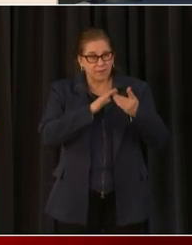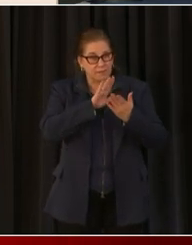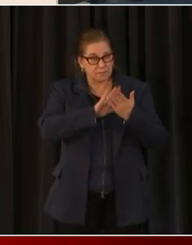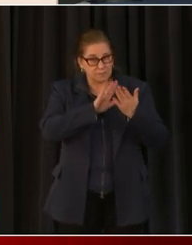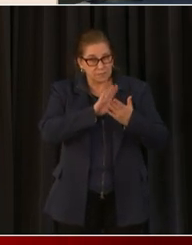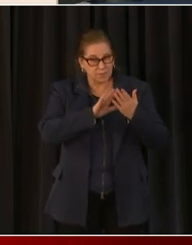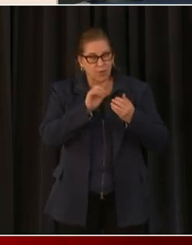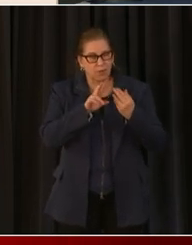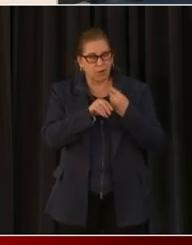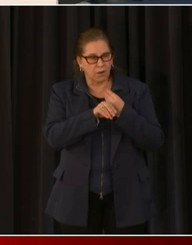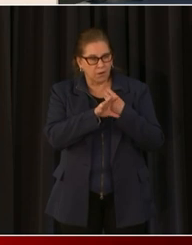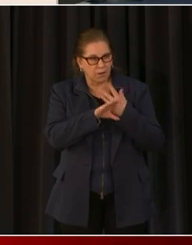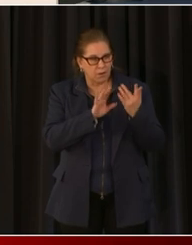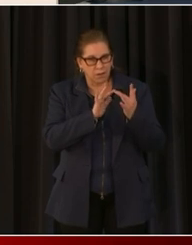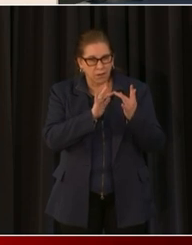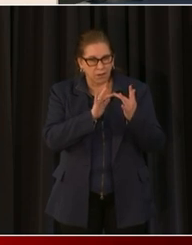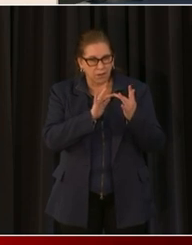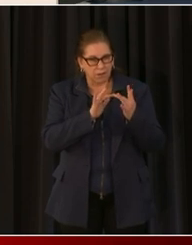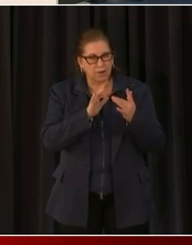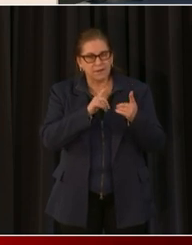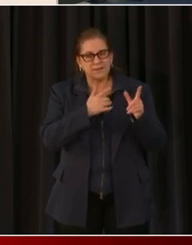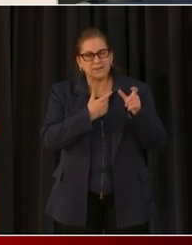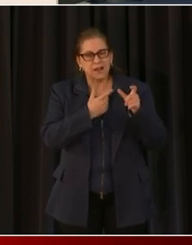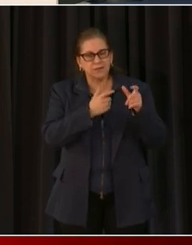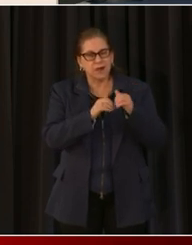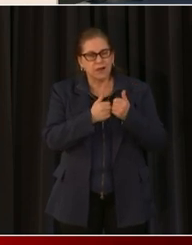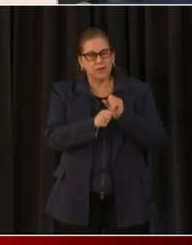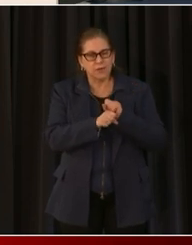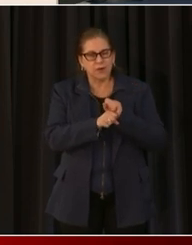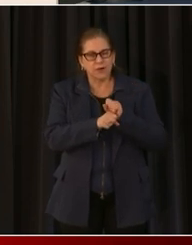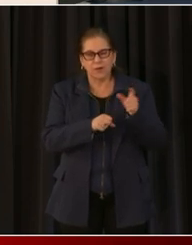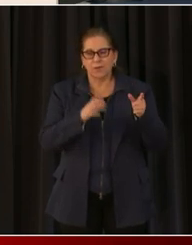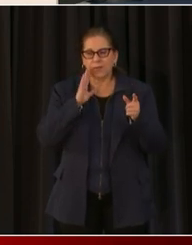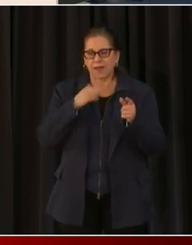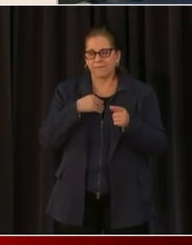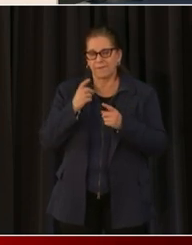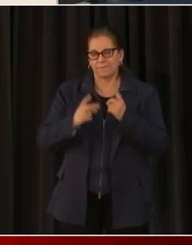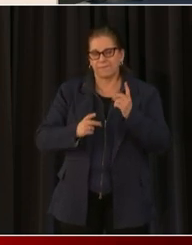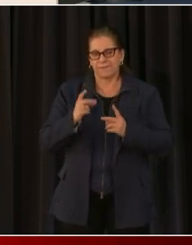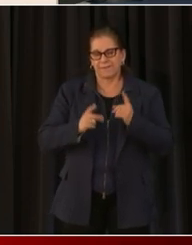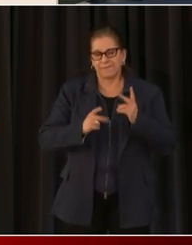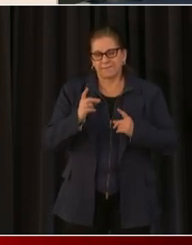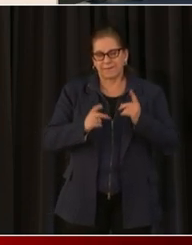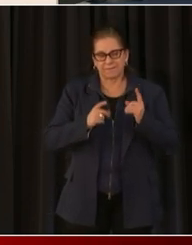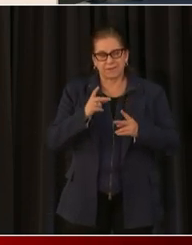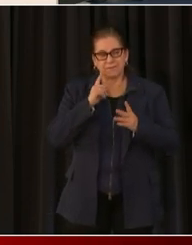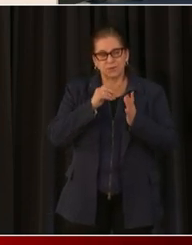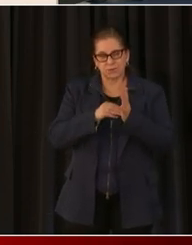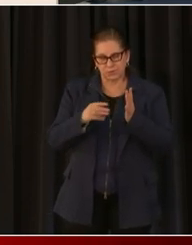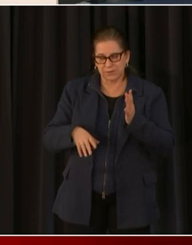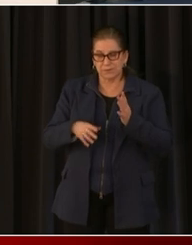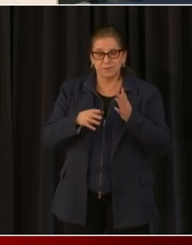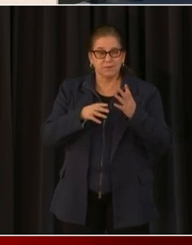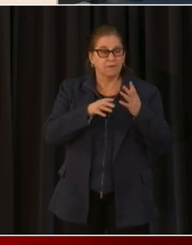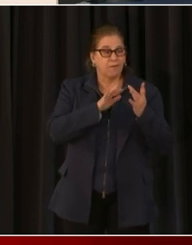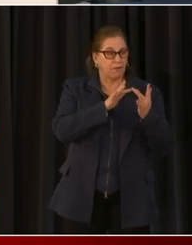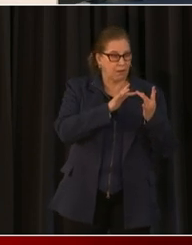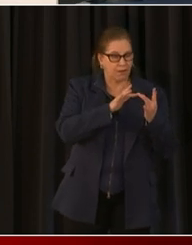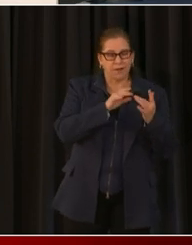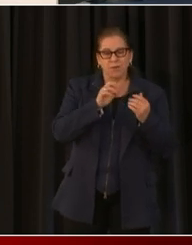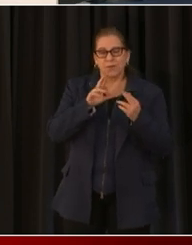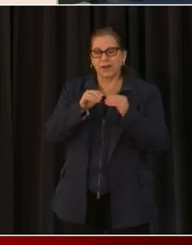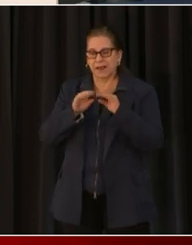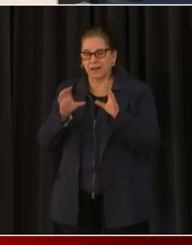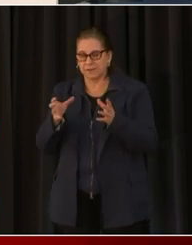or remote, or has that not been decided yet? Yeah, so we will have a blend of options for students and families, which will